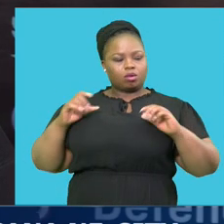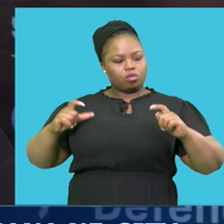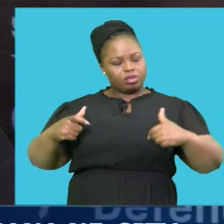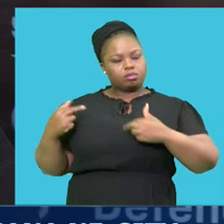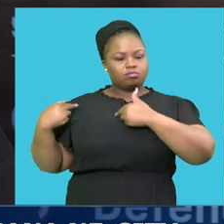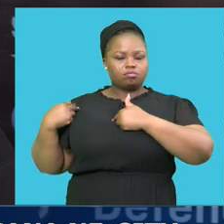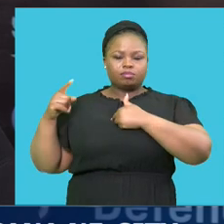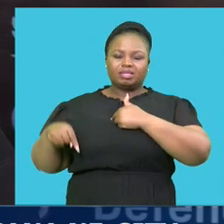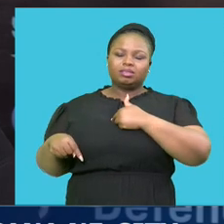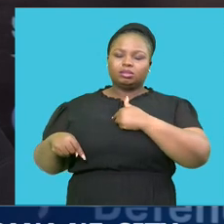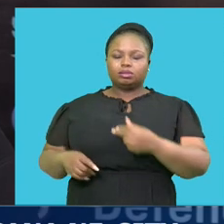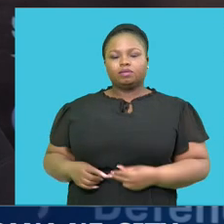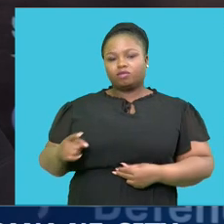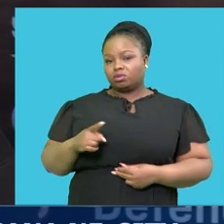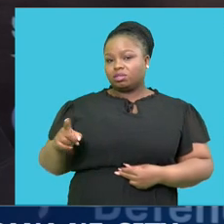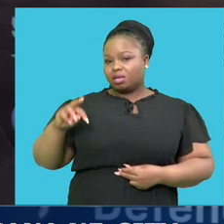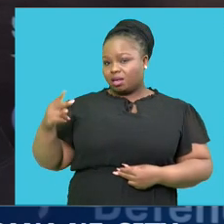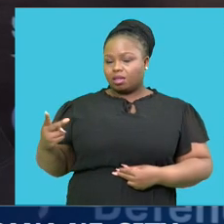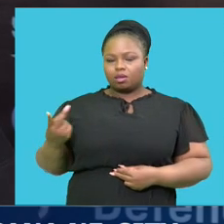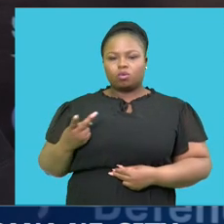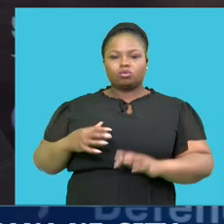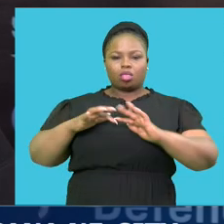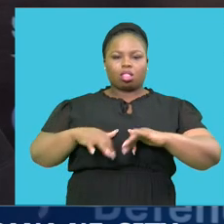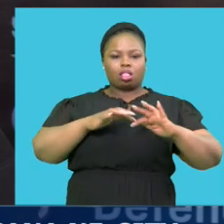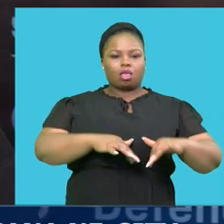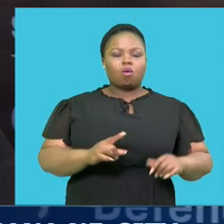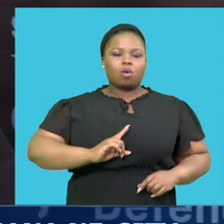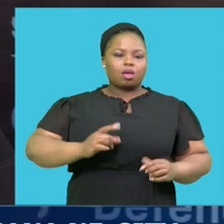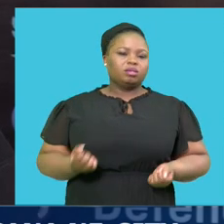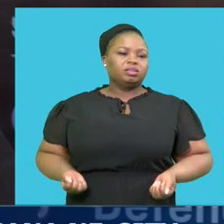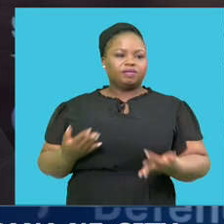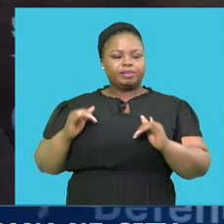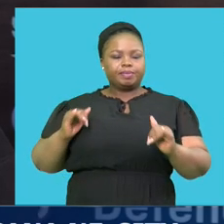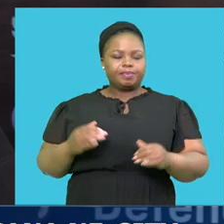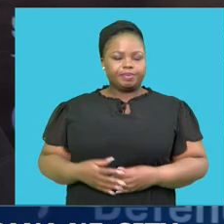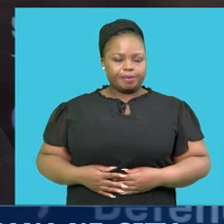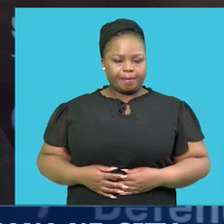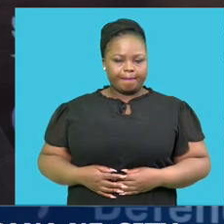accountable for these and other critical lapses in service delivery to the public.